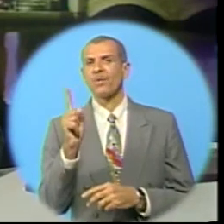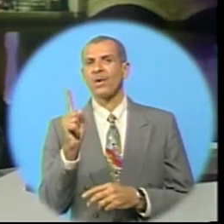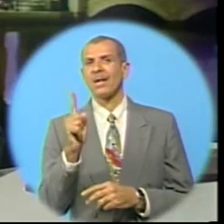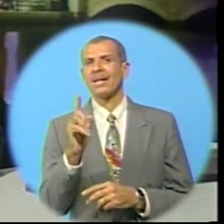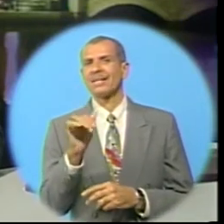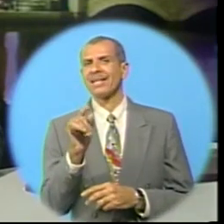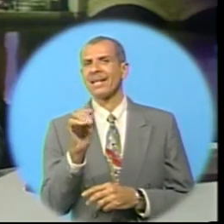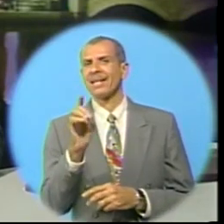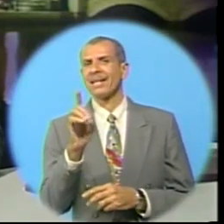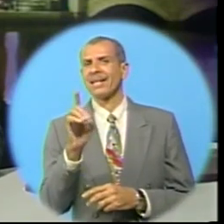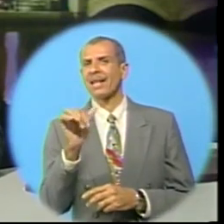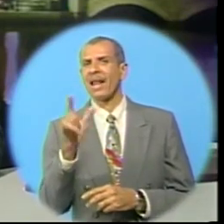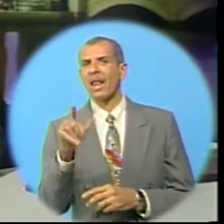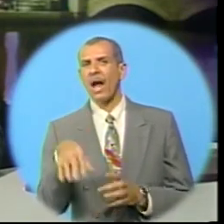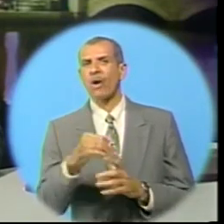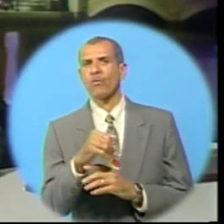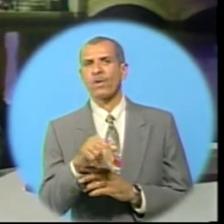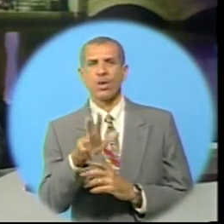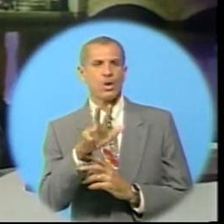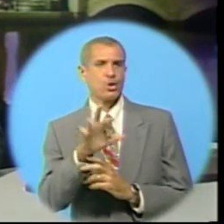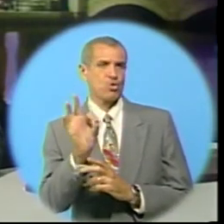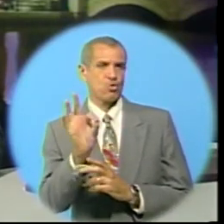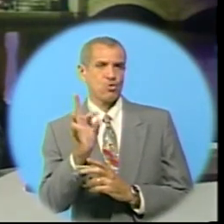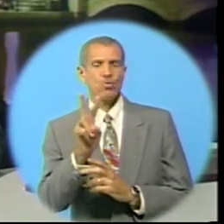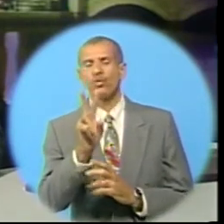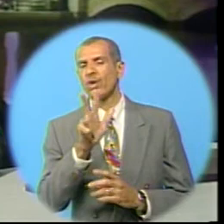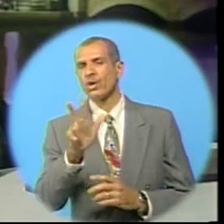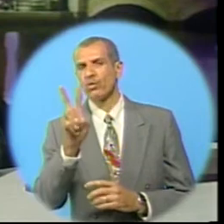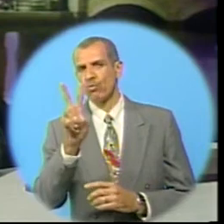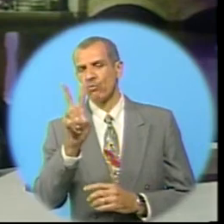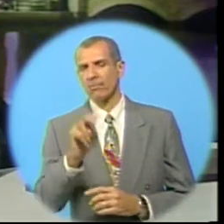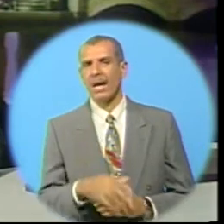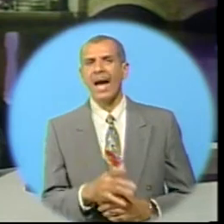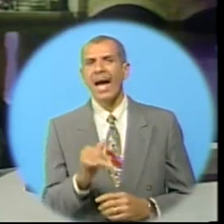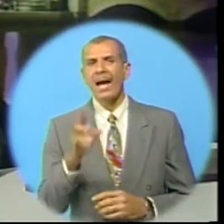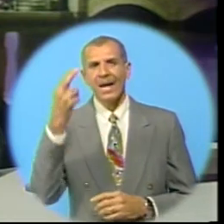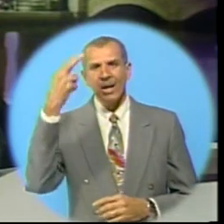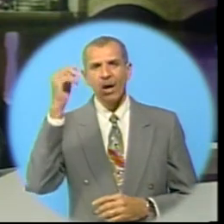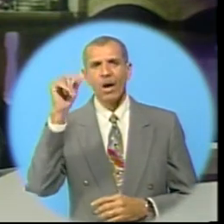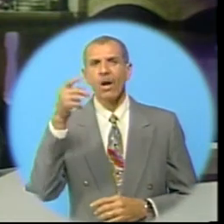just 32 in 15 overs. Hayden Holligan took 4